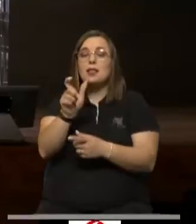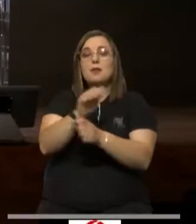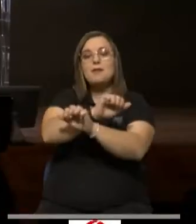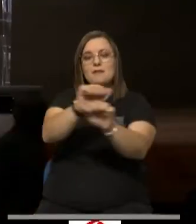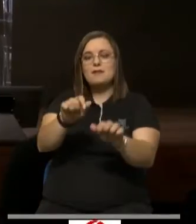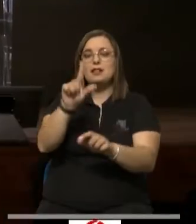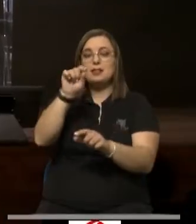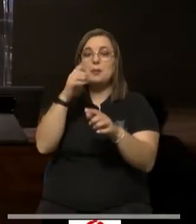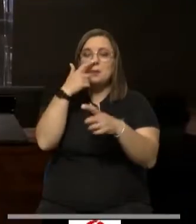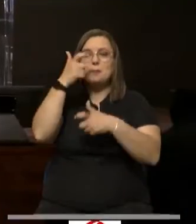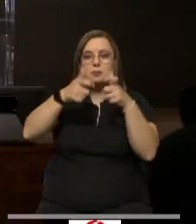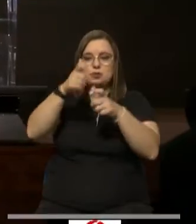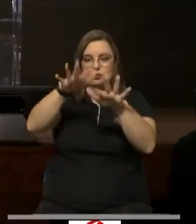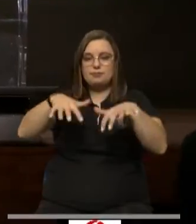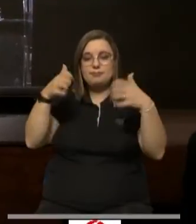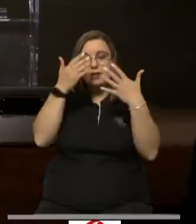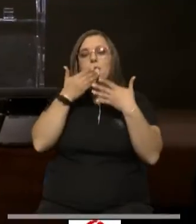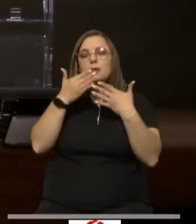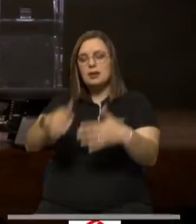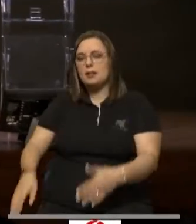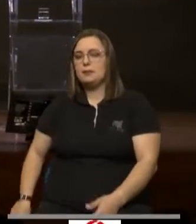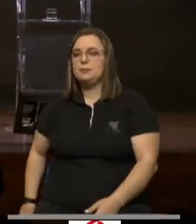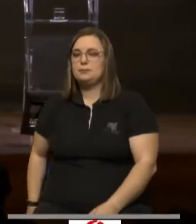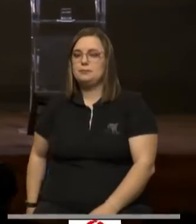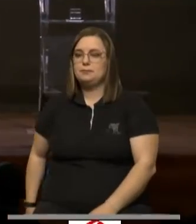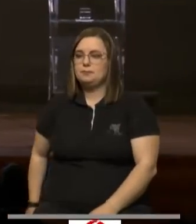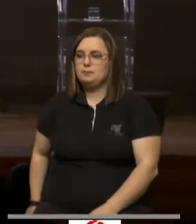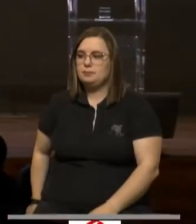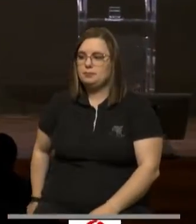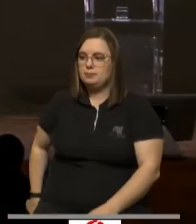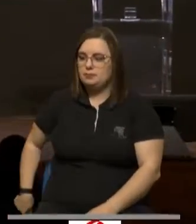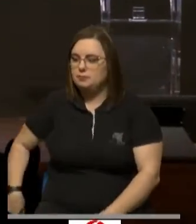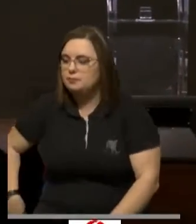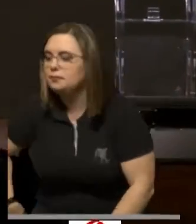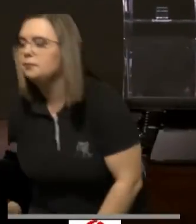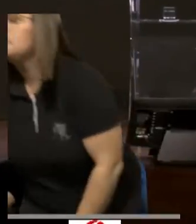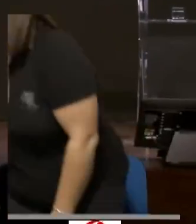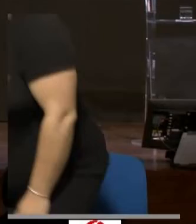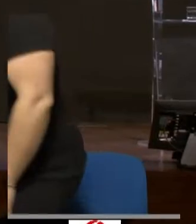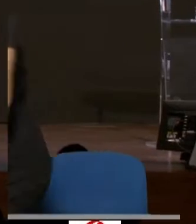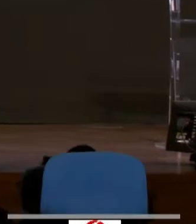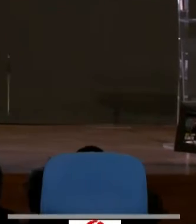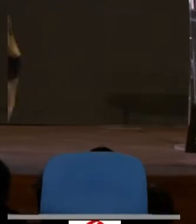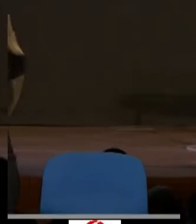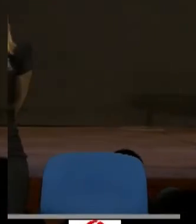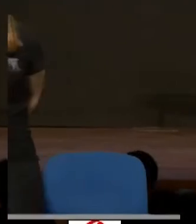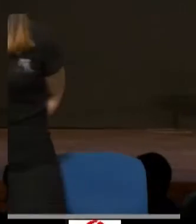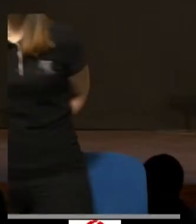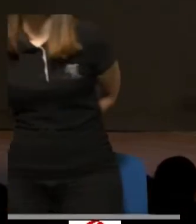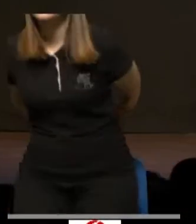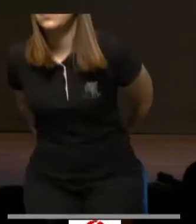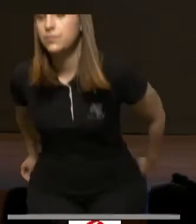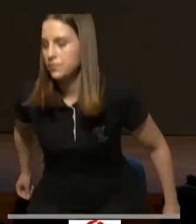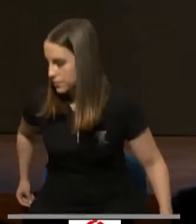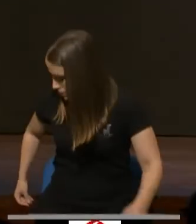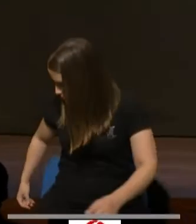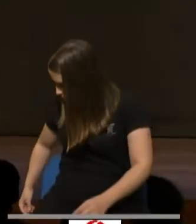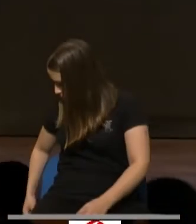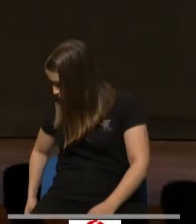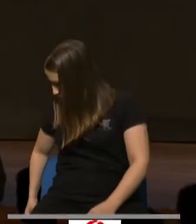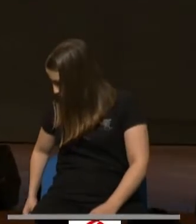still so much to do. You have the floor. Thank you very much. It's a pleasure to see you. So good morning to